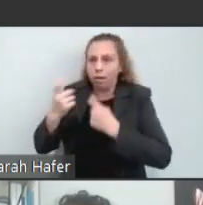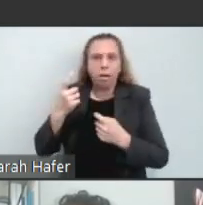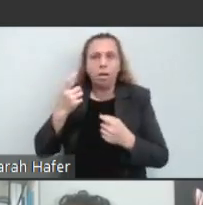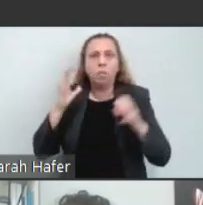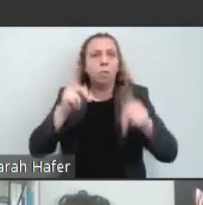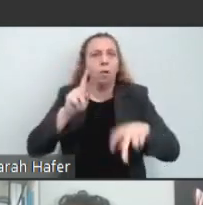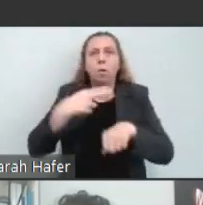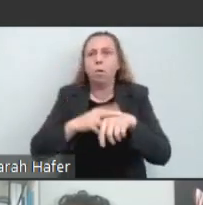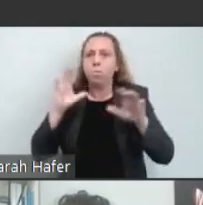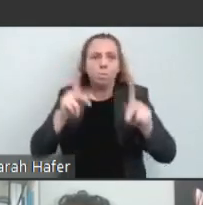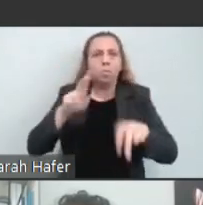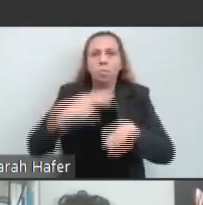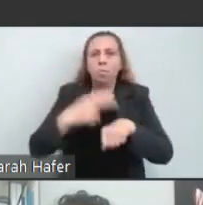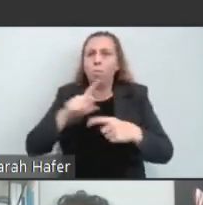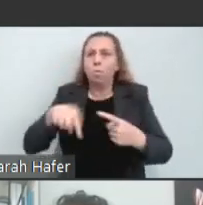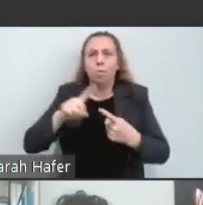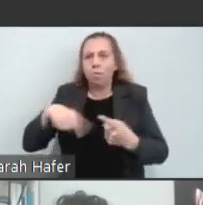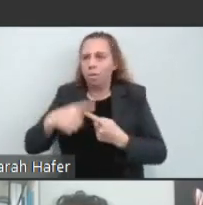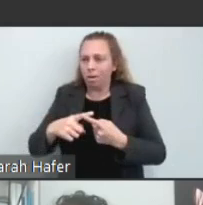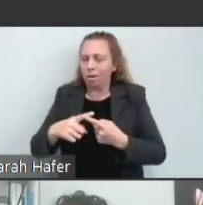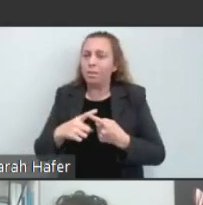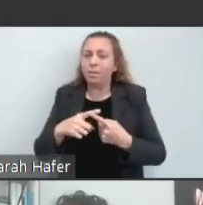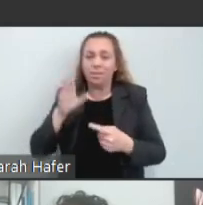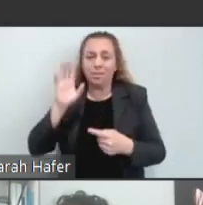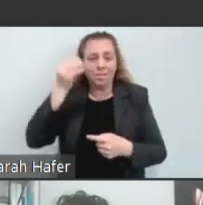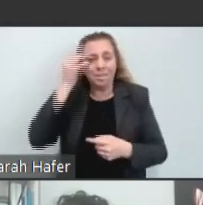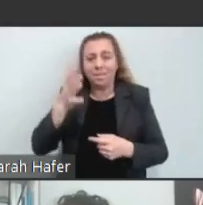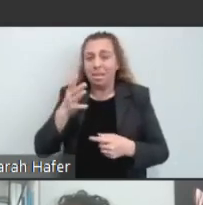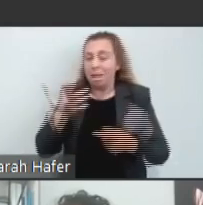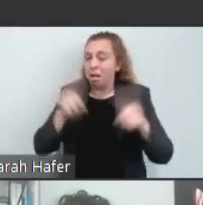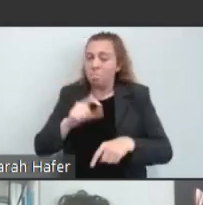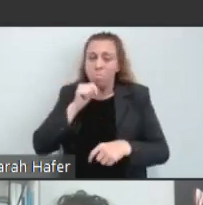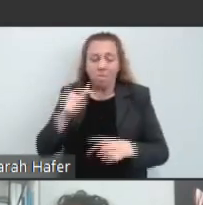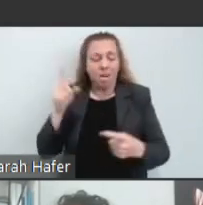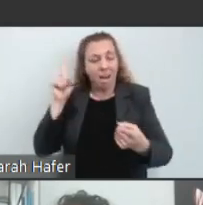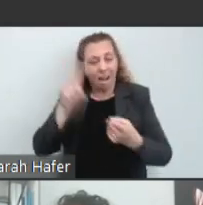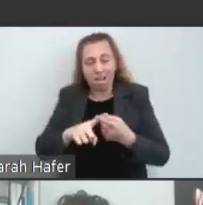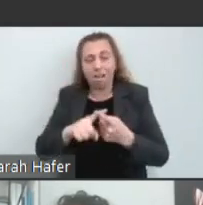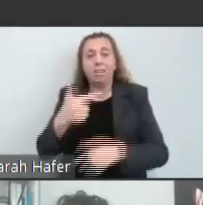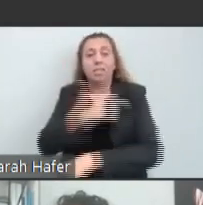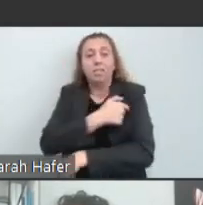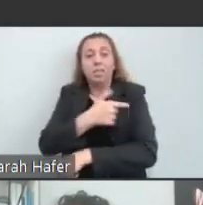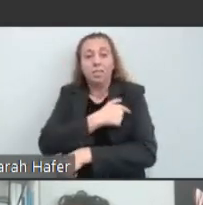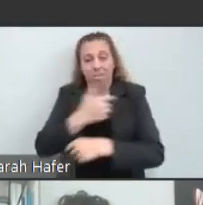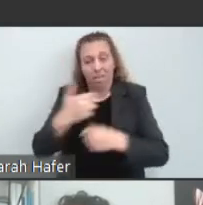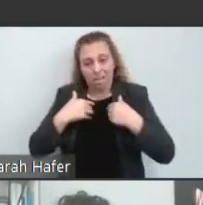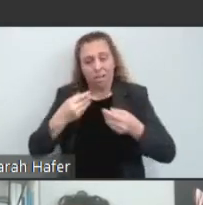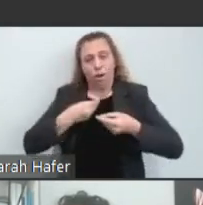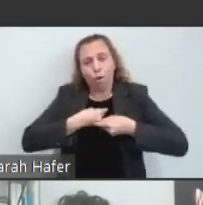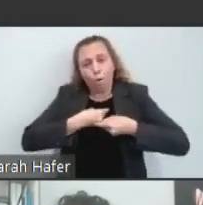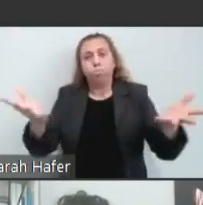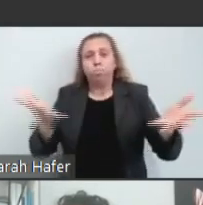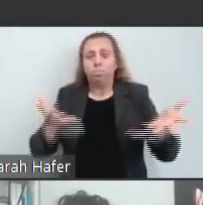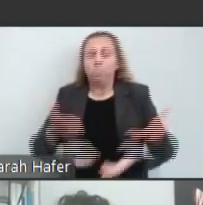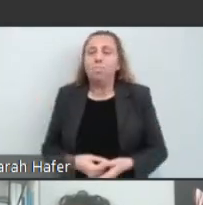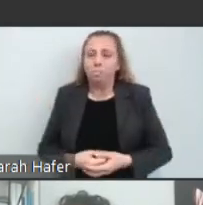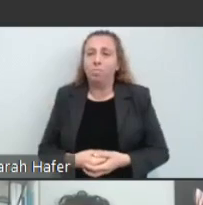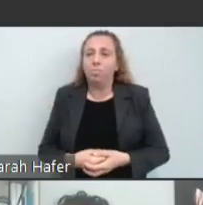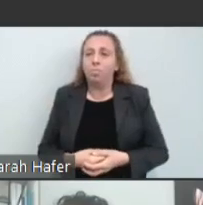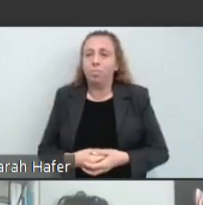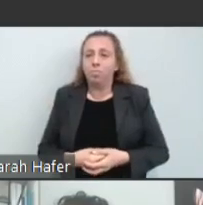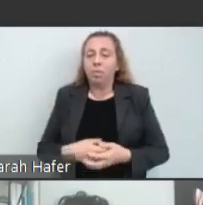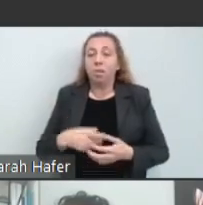available vaccine for COVID-19, we are not going back to normal. We have not beaten COVID-19. What we